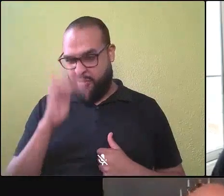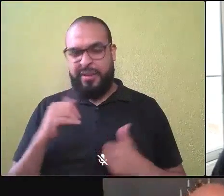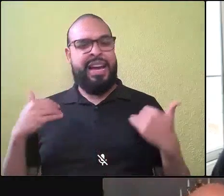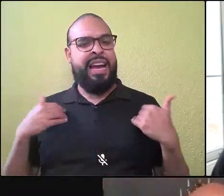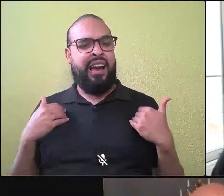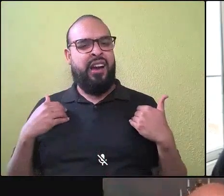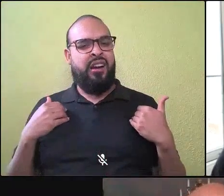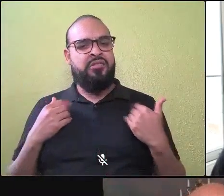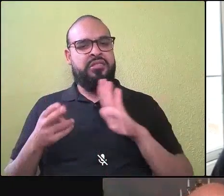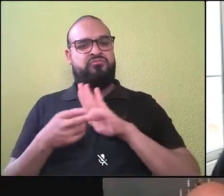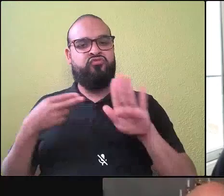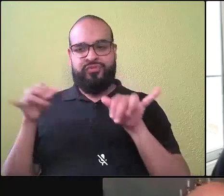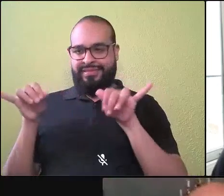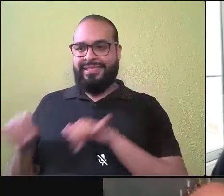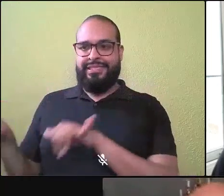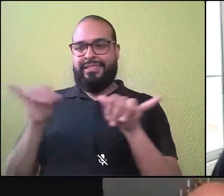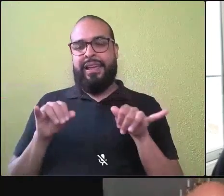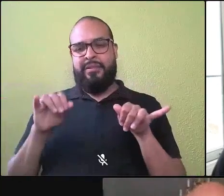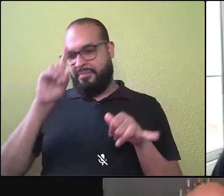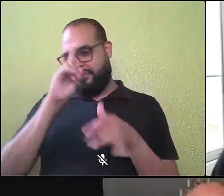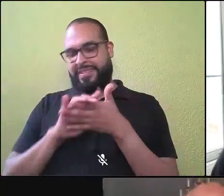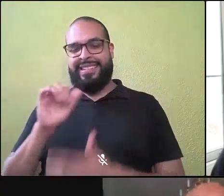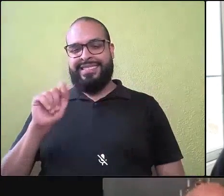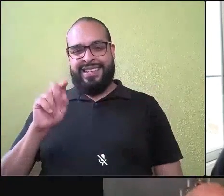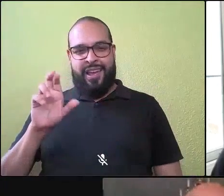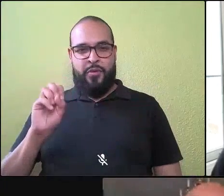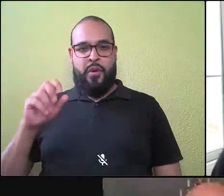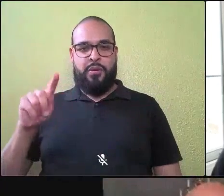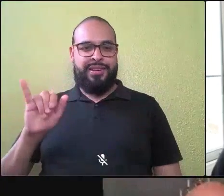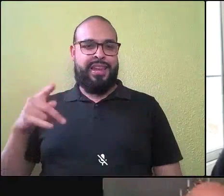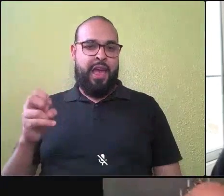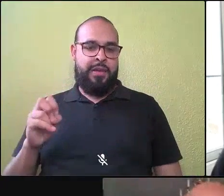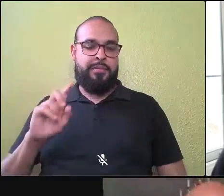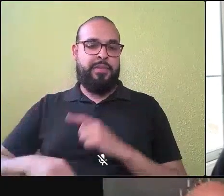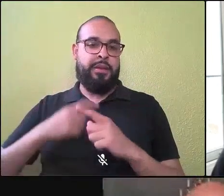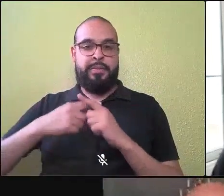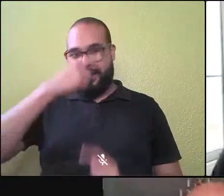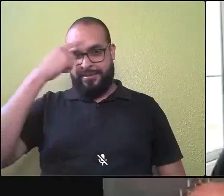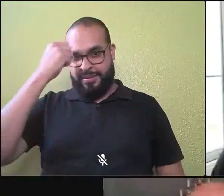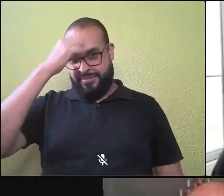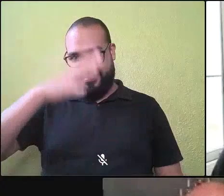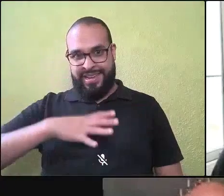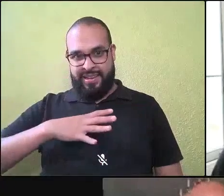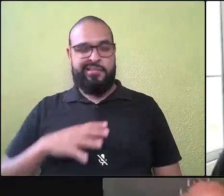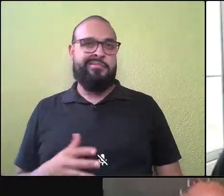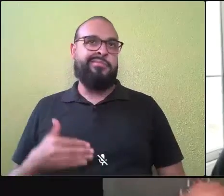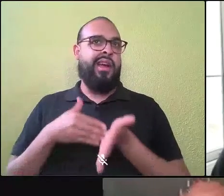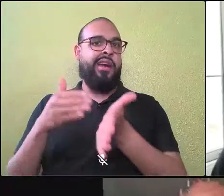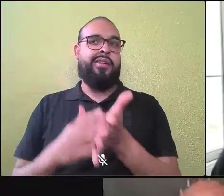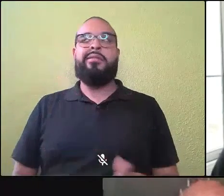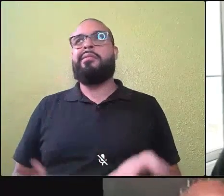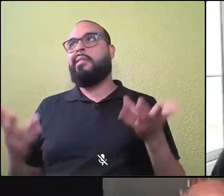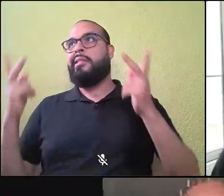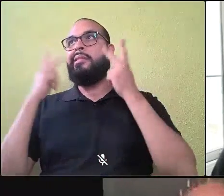right? Because I haven't heard a single person talk about guys being too much in it for themselves or people not being willing